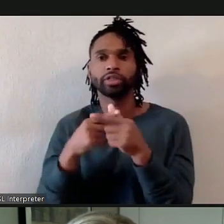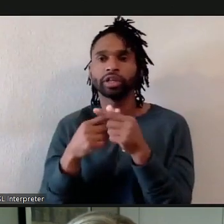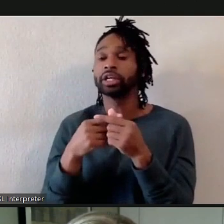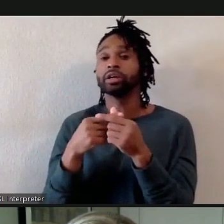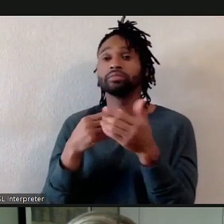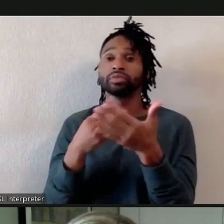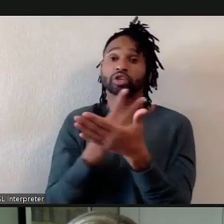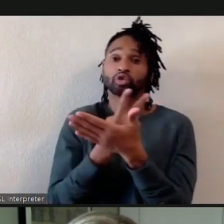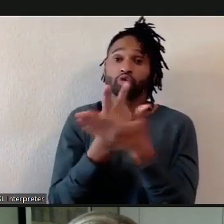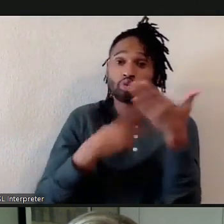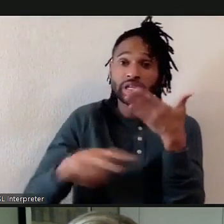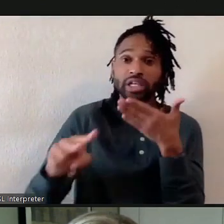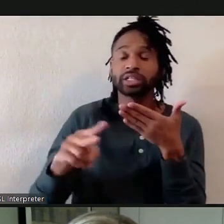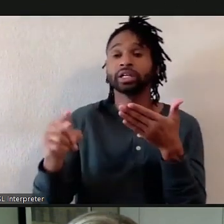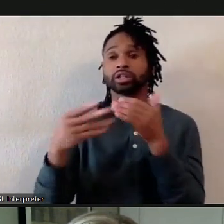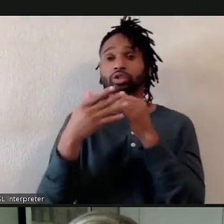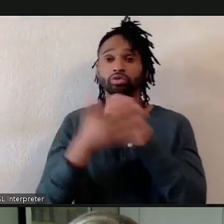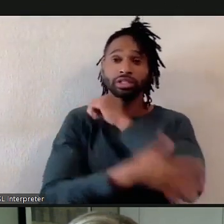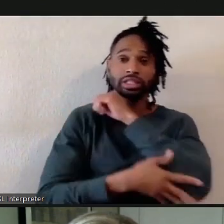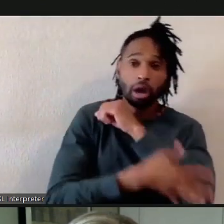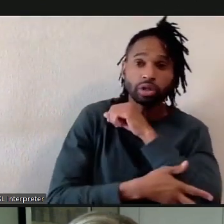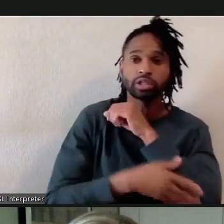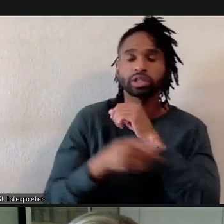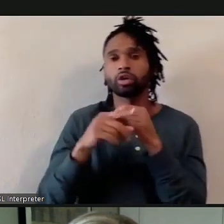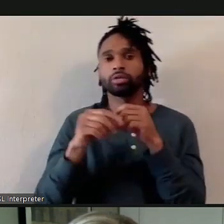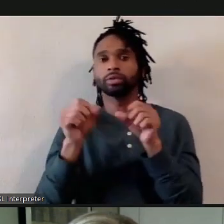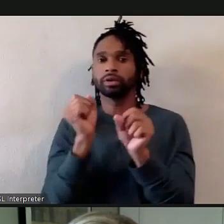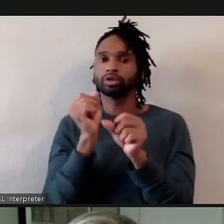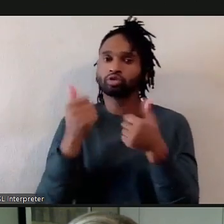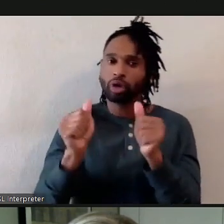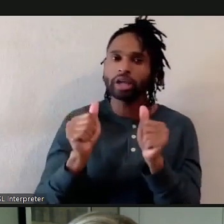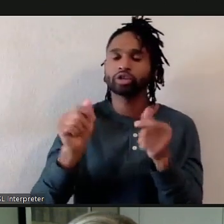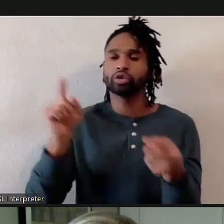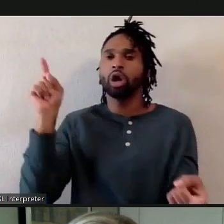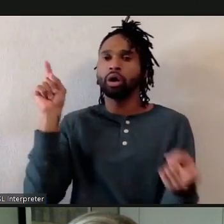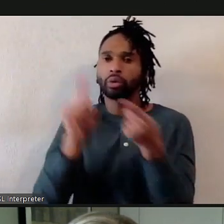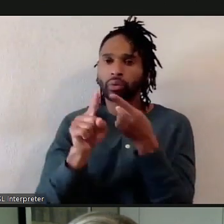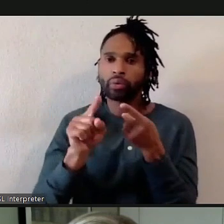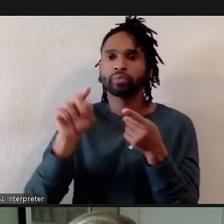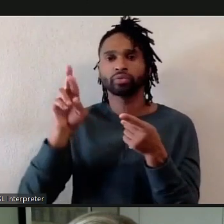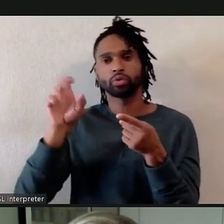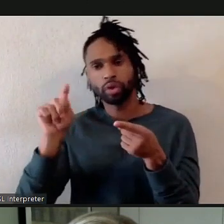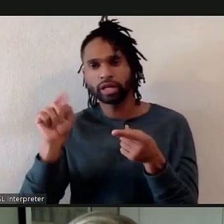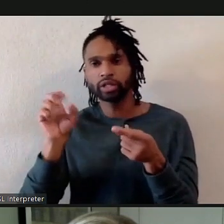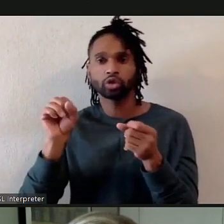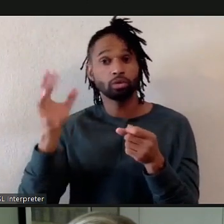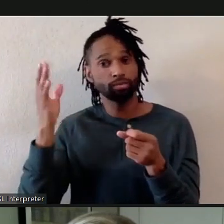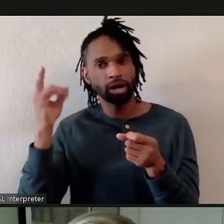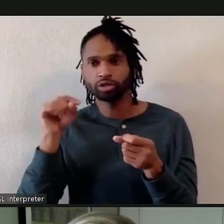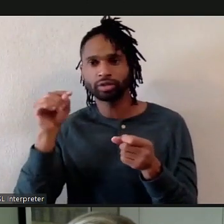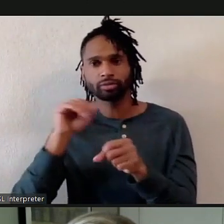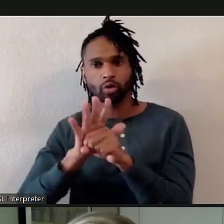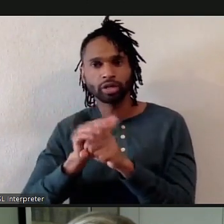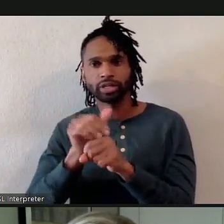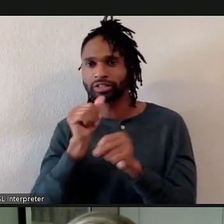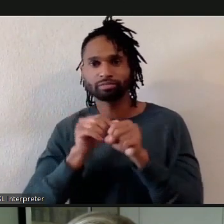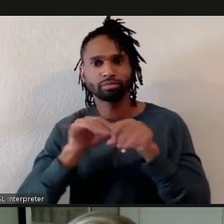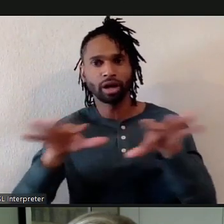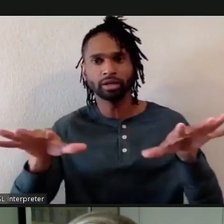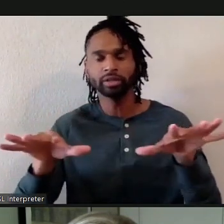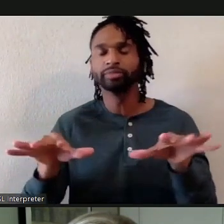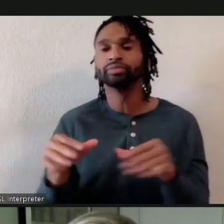those counties are making moves to clamp things down so that the virus doesn't spread. There's a revisit